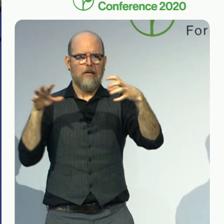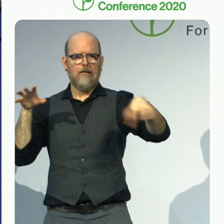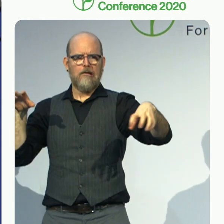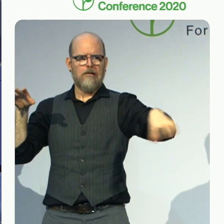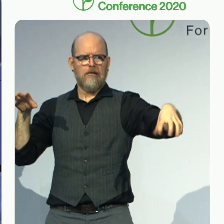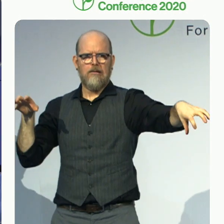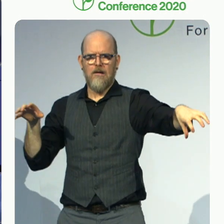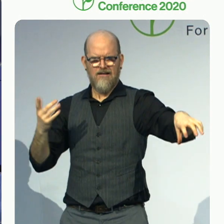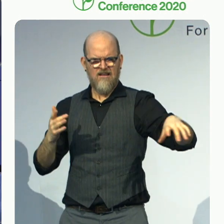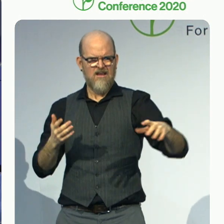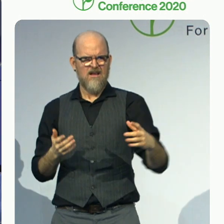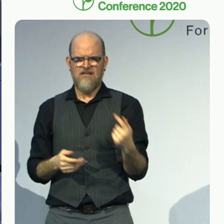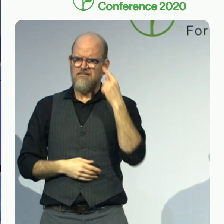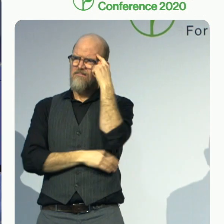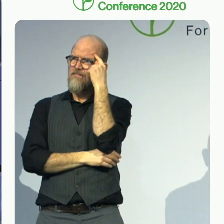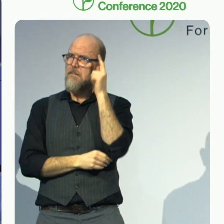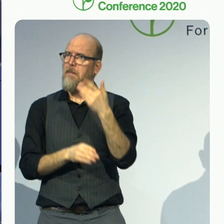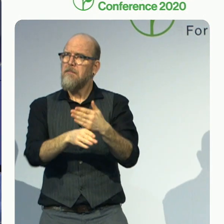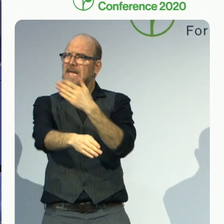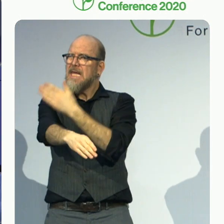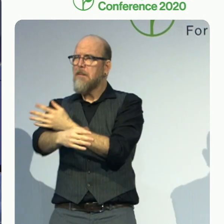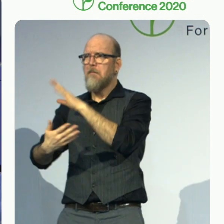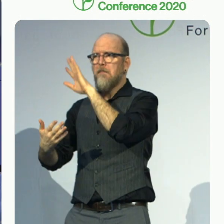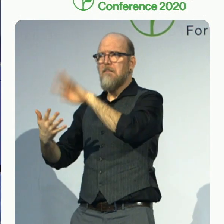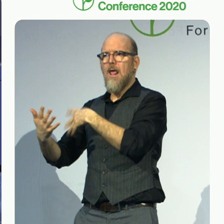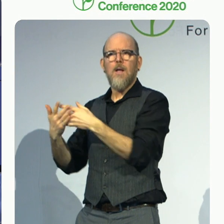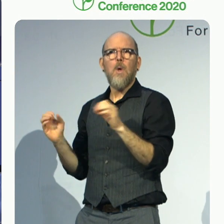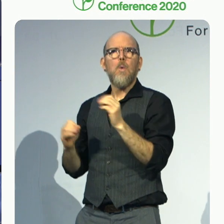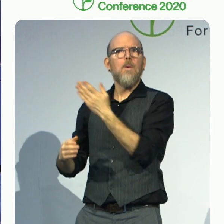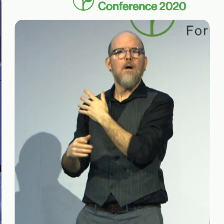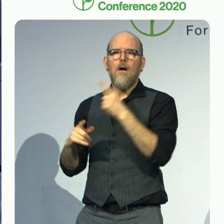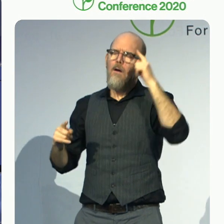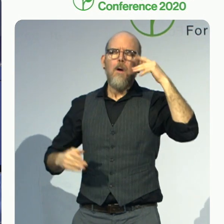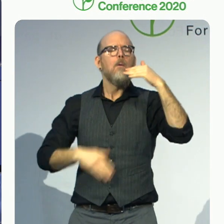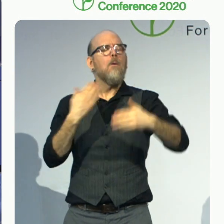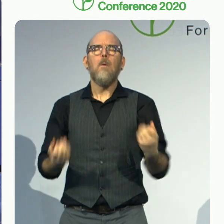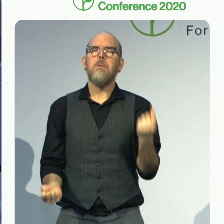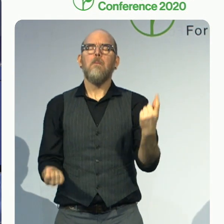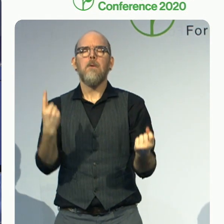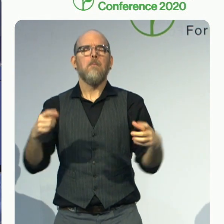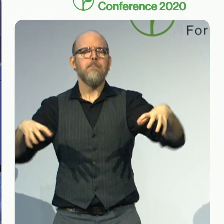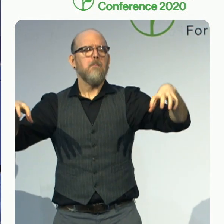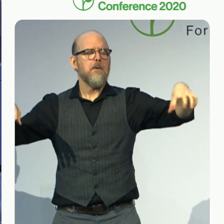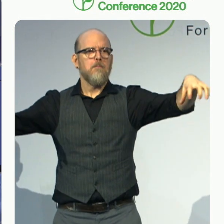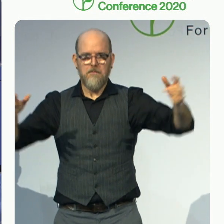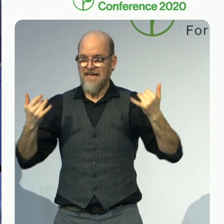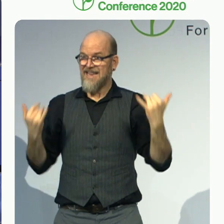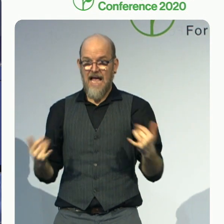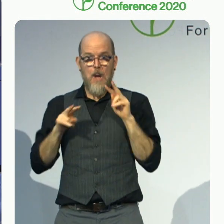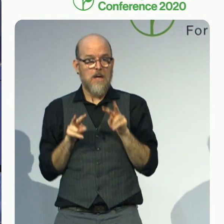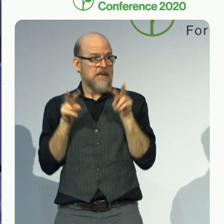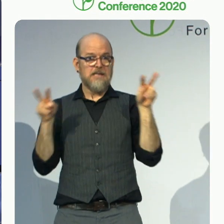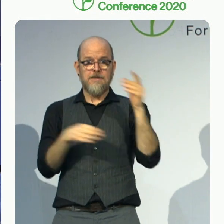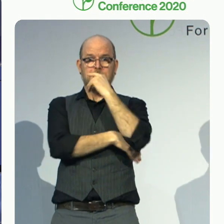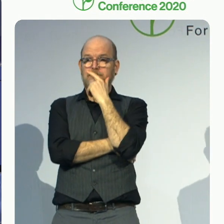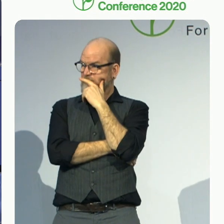to organize education. It just evolved in this way. So right now we have this system. We know that, as